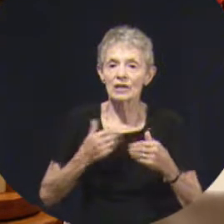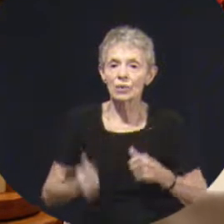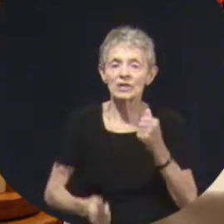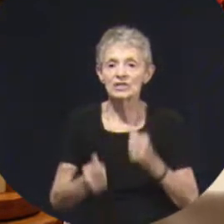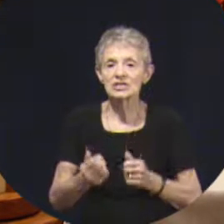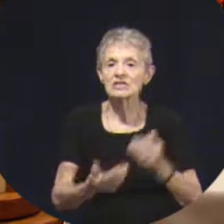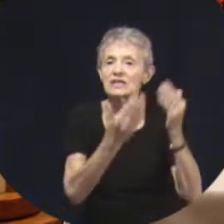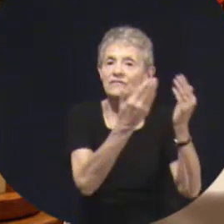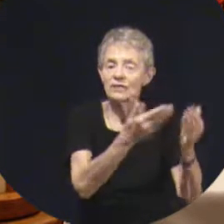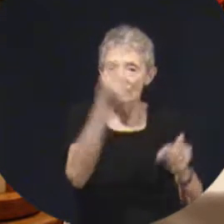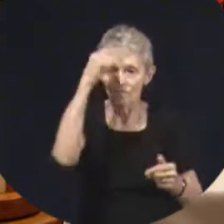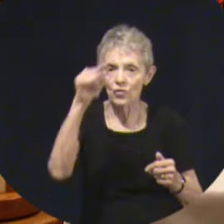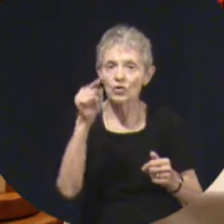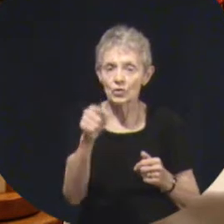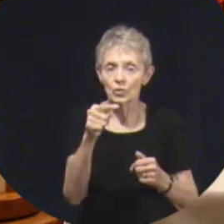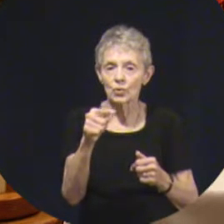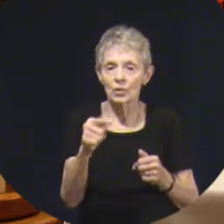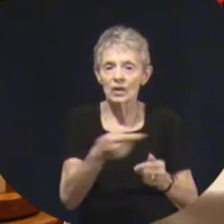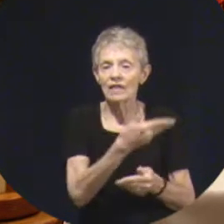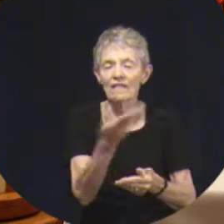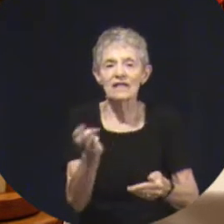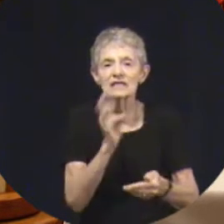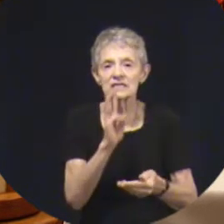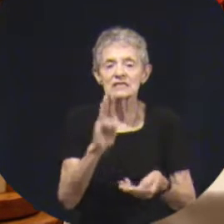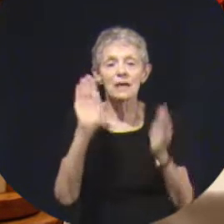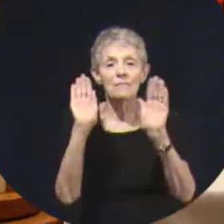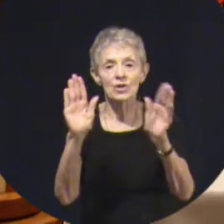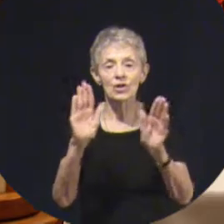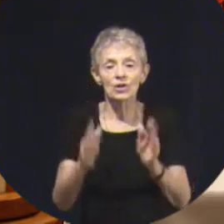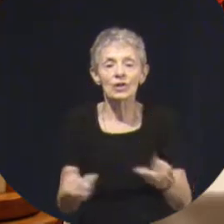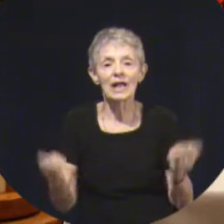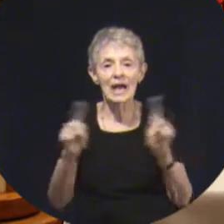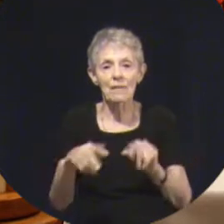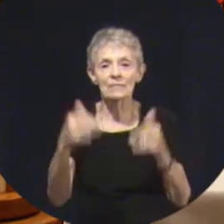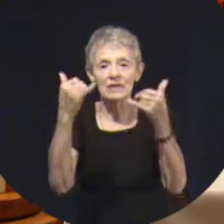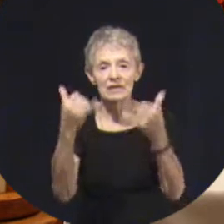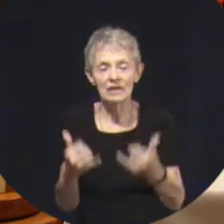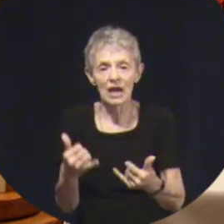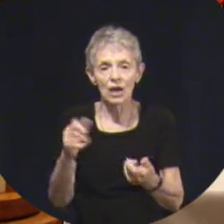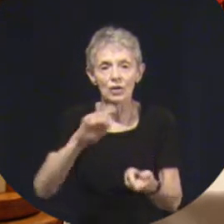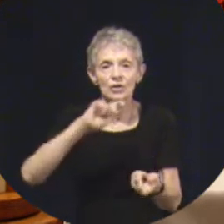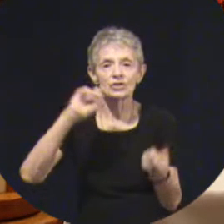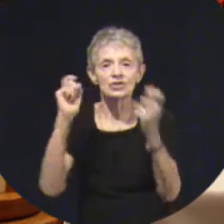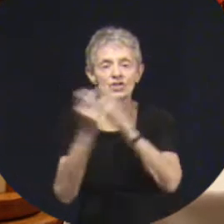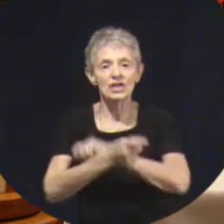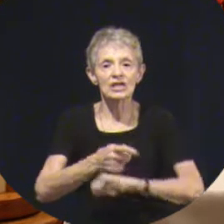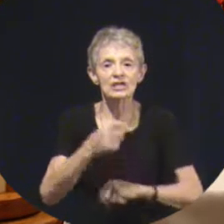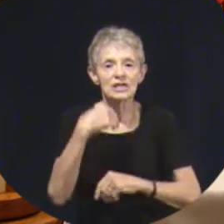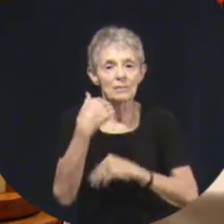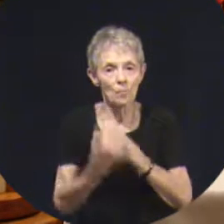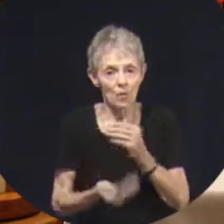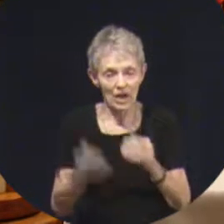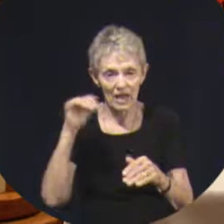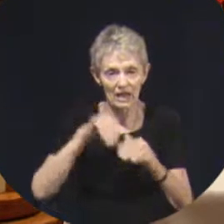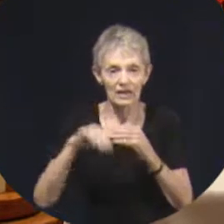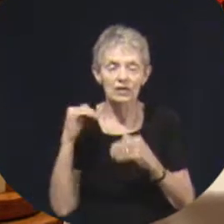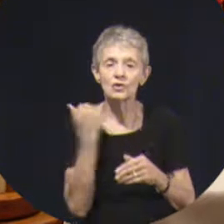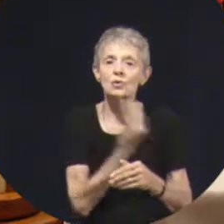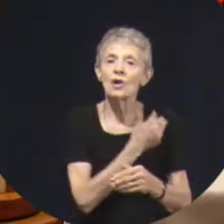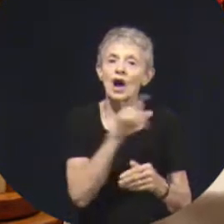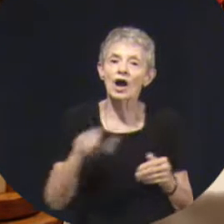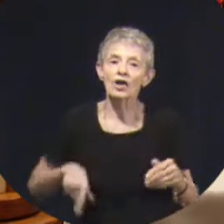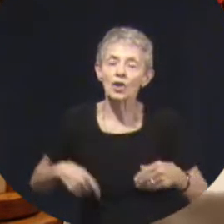and giving thanks, he said the blessing, broke the bread, and gave it to his disciples, saying, take this, all of you, and eat of it, for this is